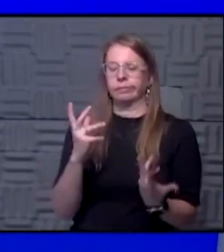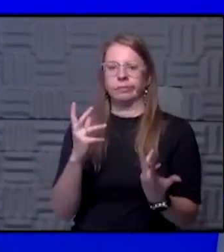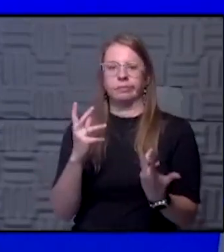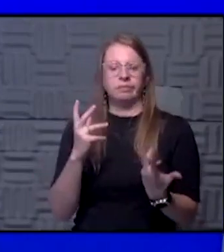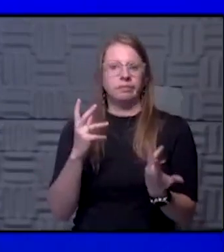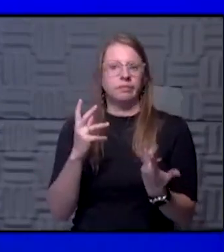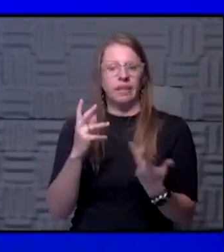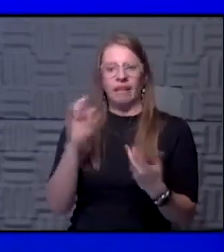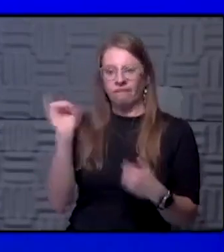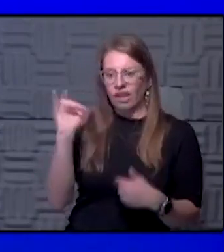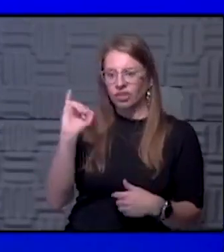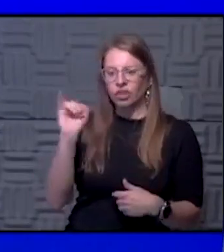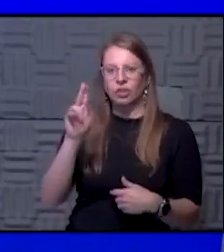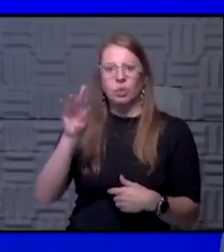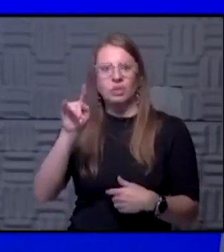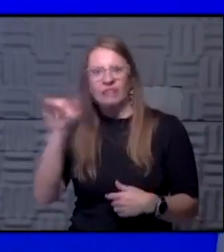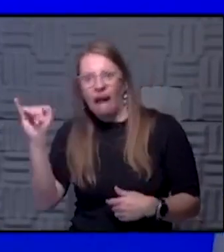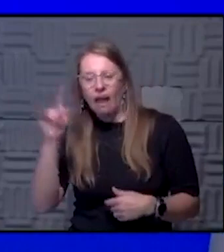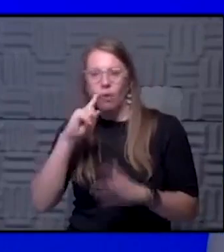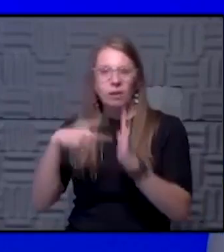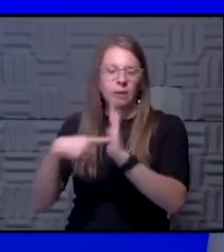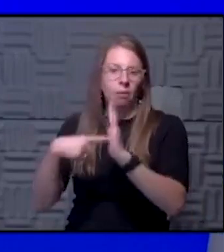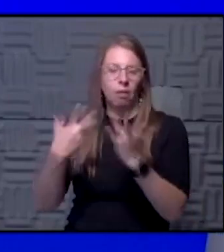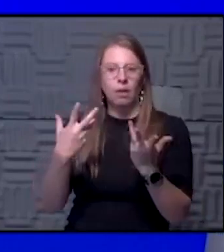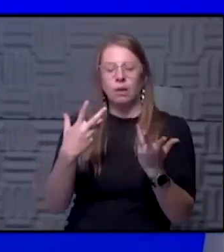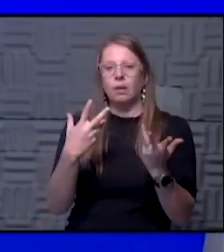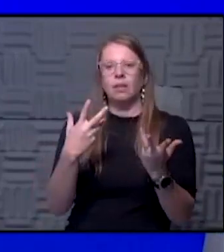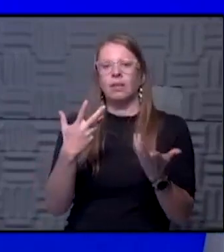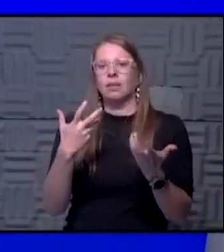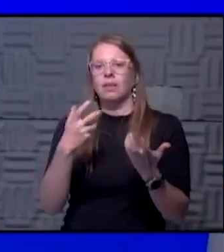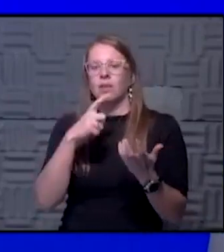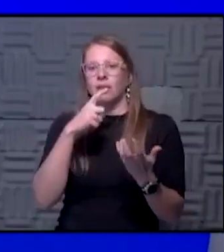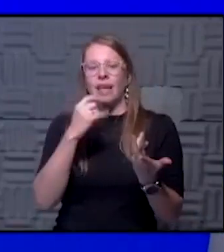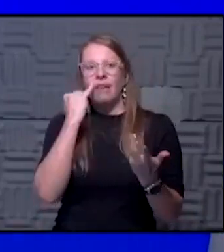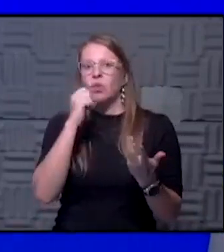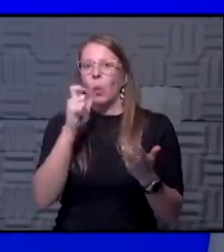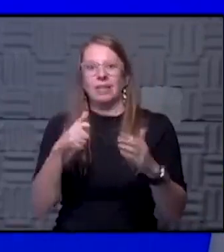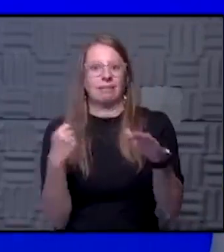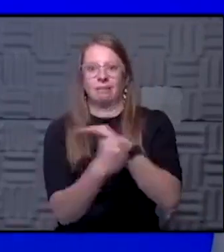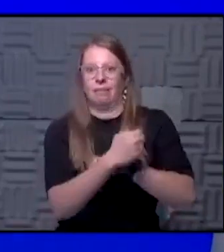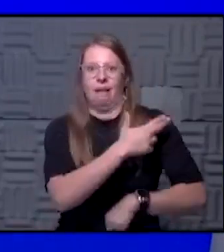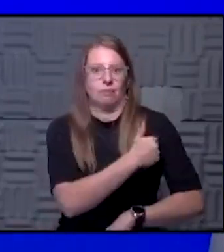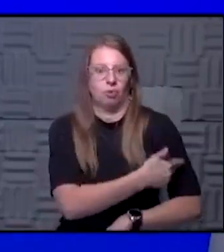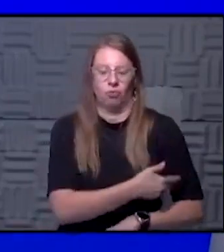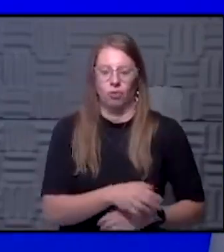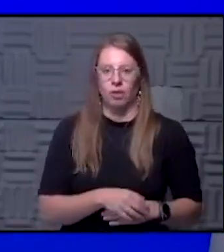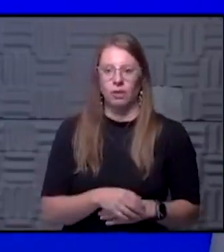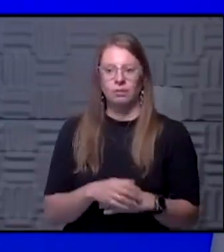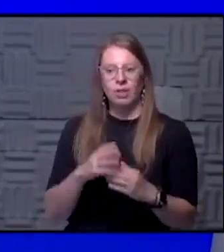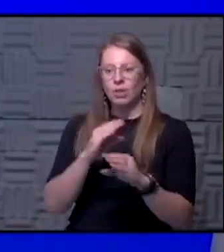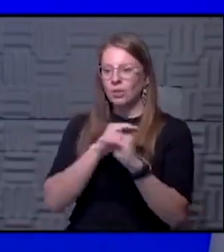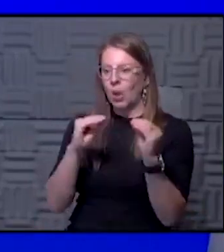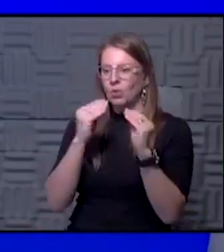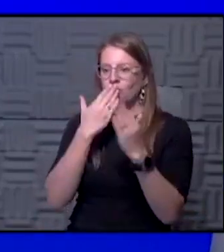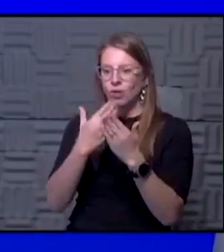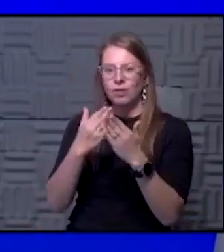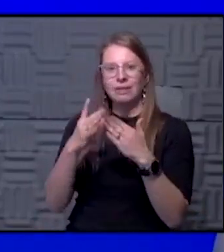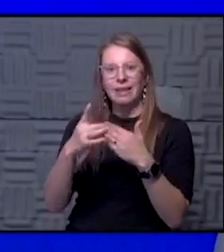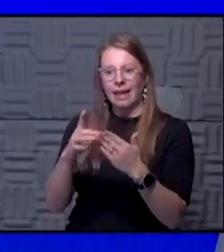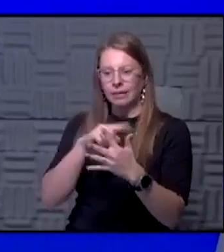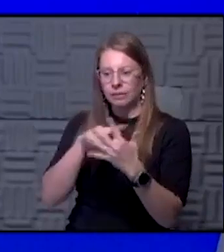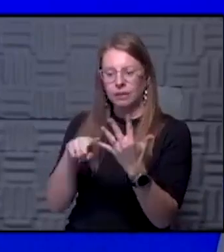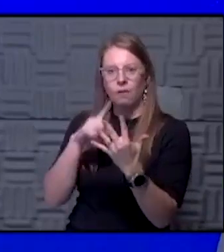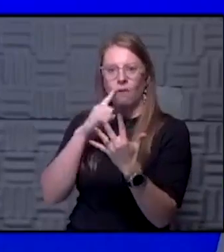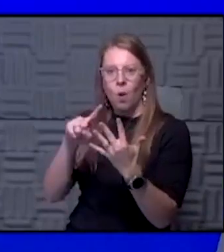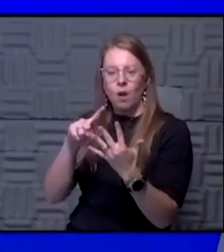people to help prevent hospitalization. There is just no good guidance or anything for treatment for the outpatient for COVID? Do we